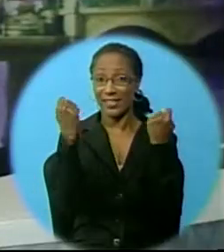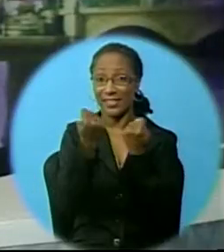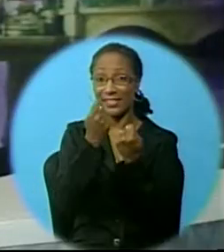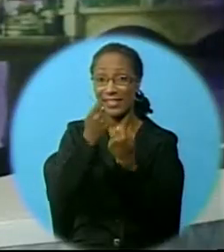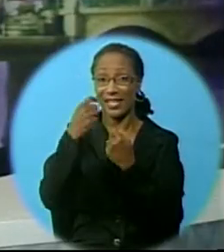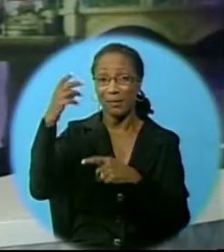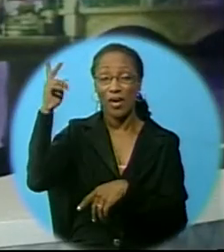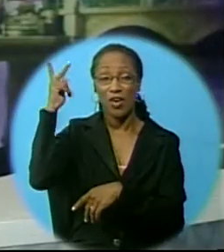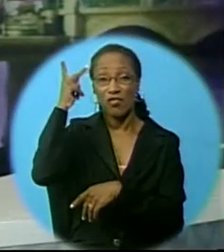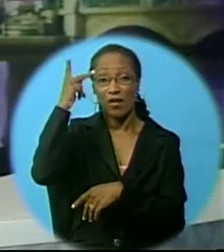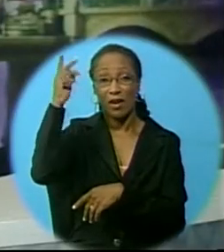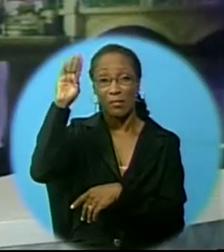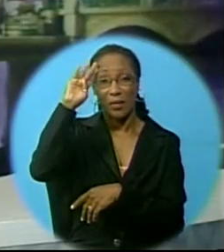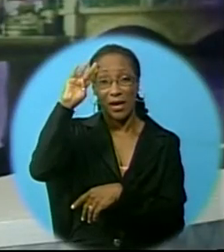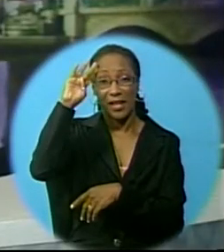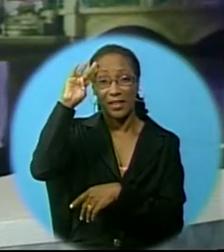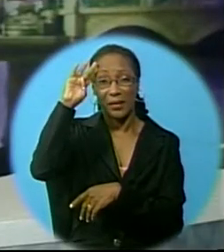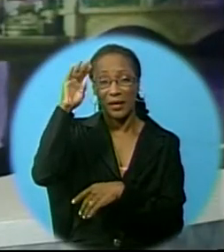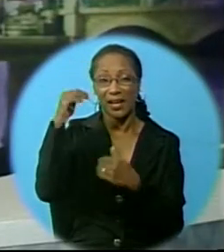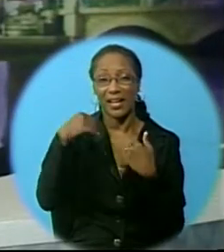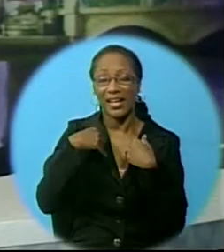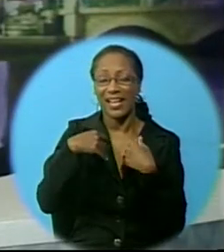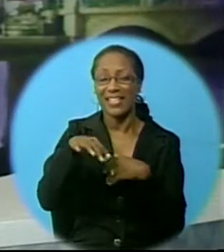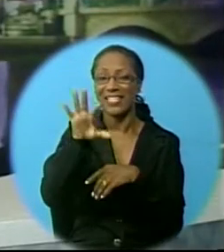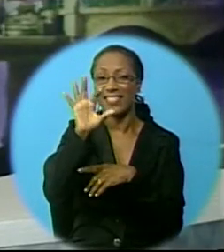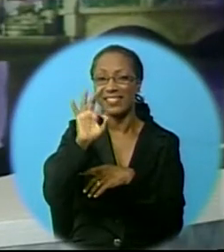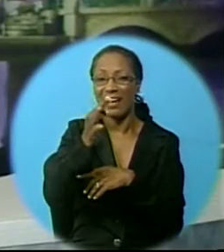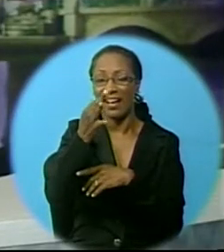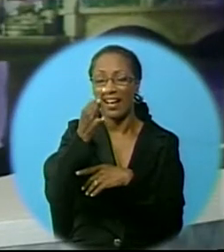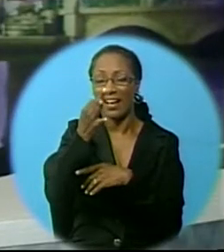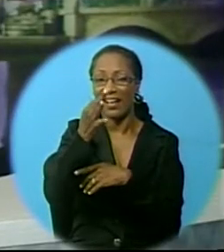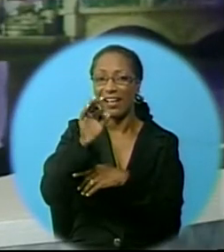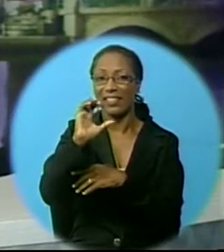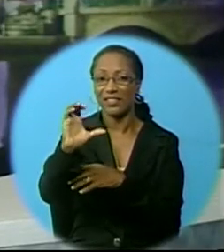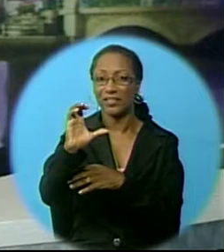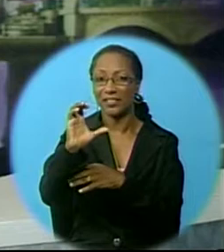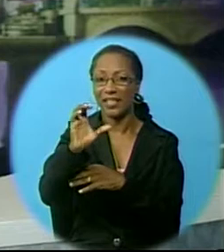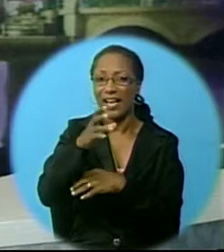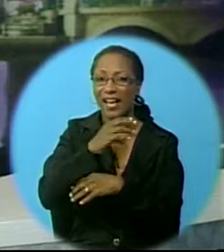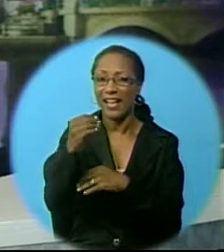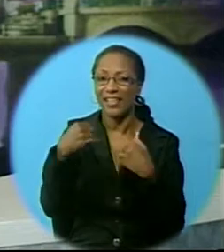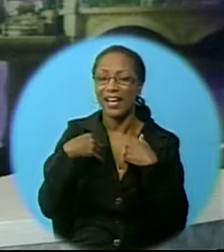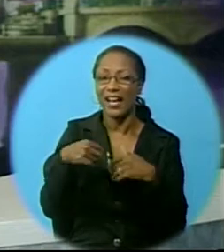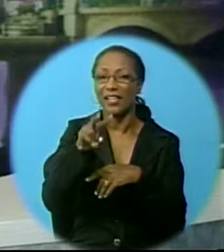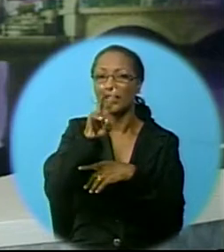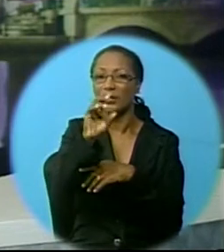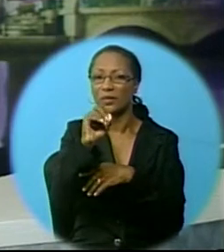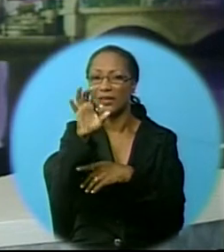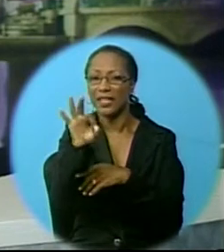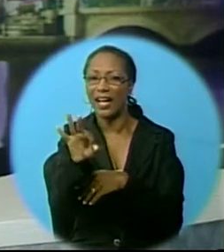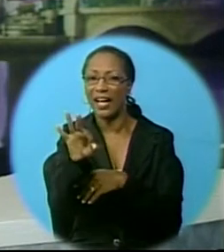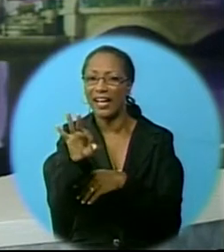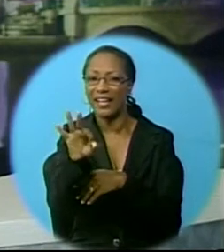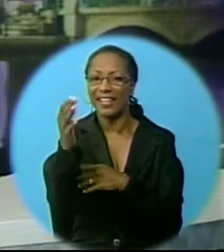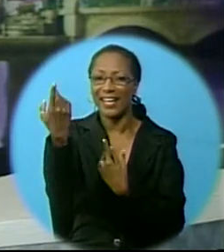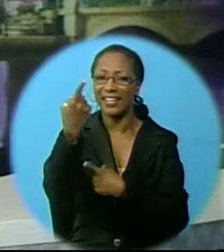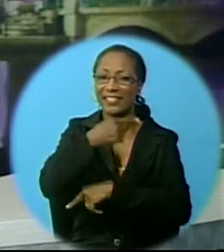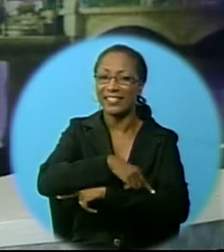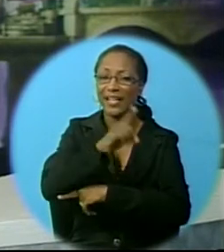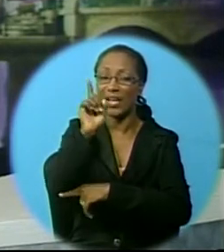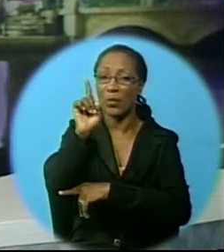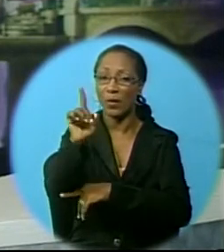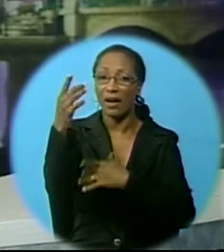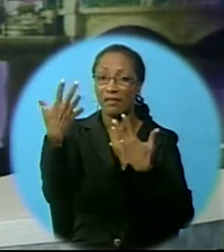scored his 9th first-class century as the visitors, after being sent in, reached 209 for 4 at Stumps on day 1 of the